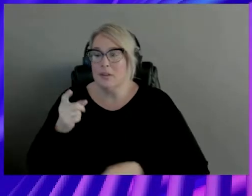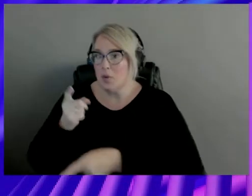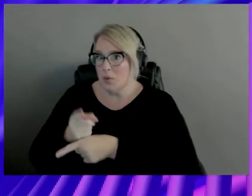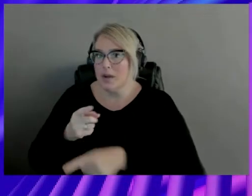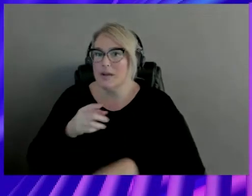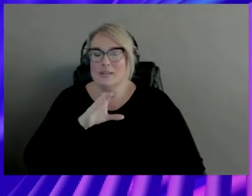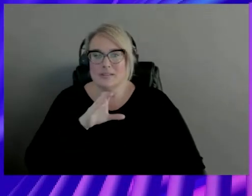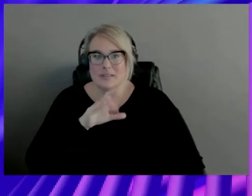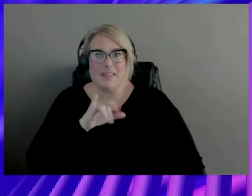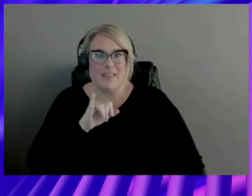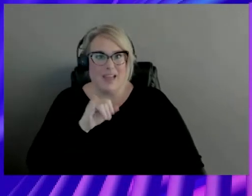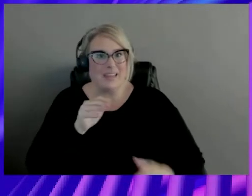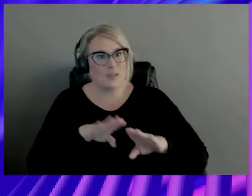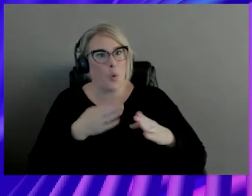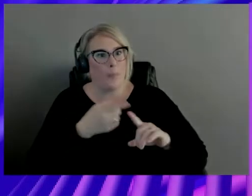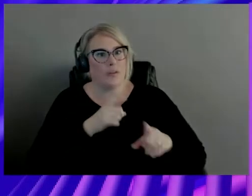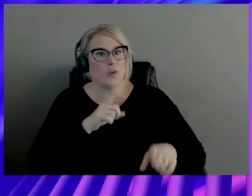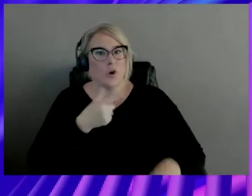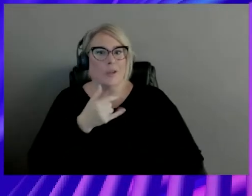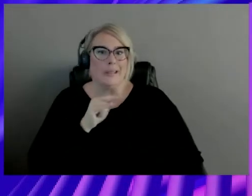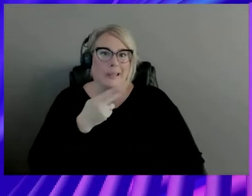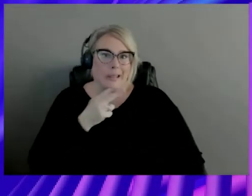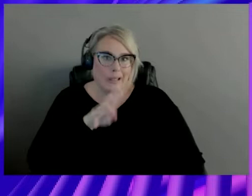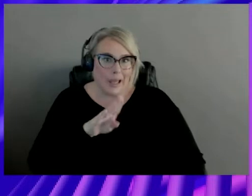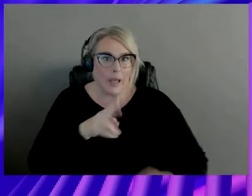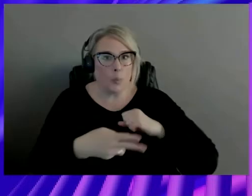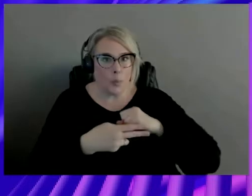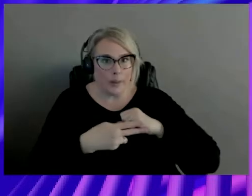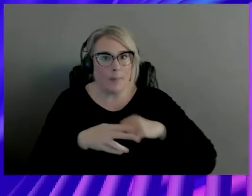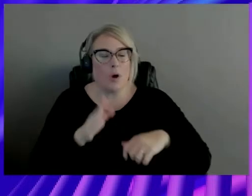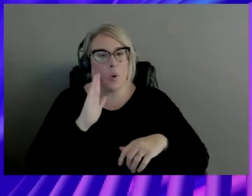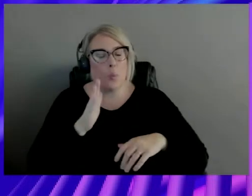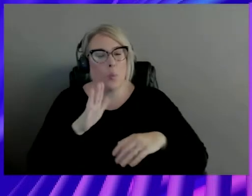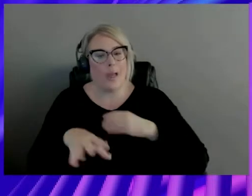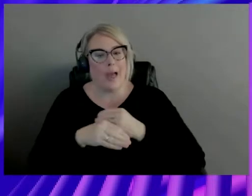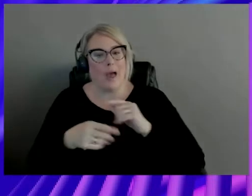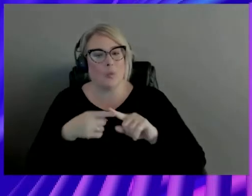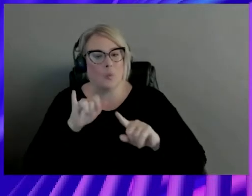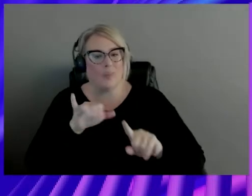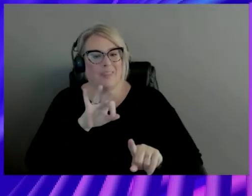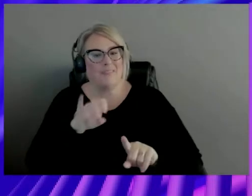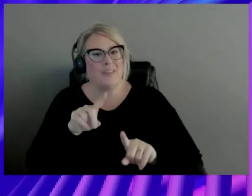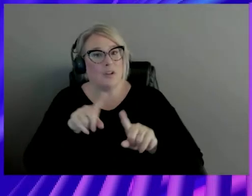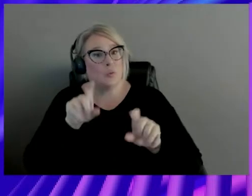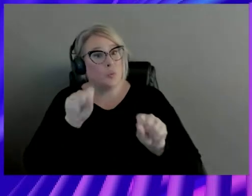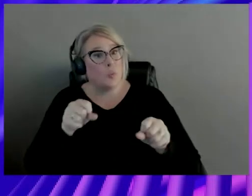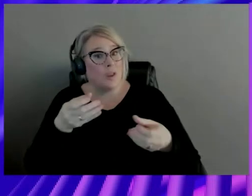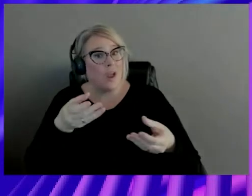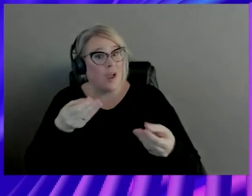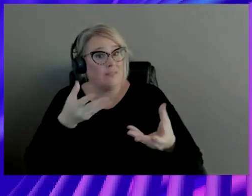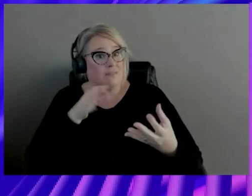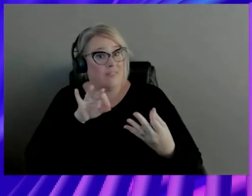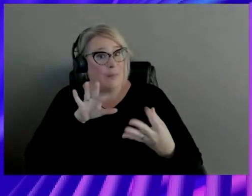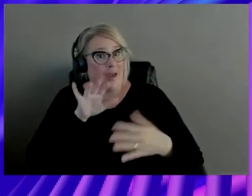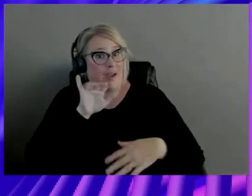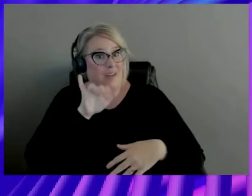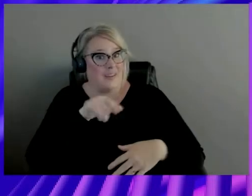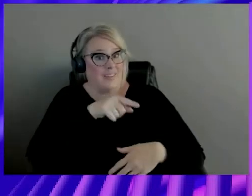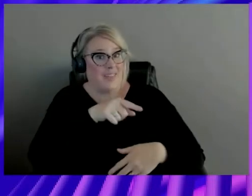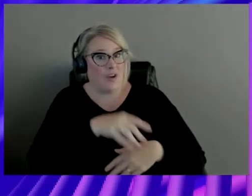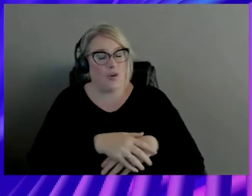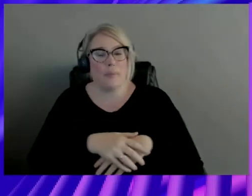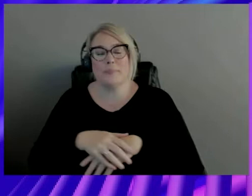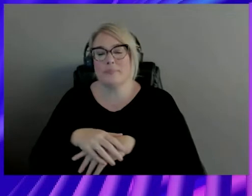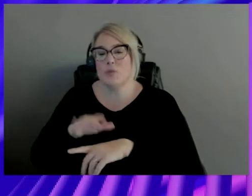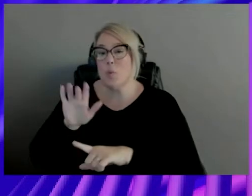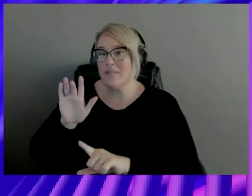So, there's a GitHub repo. We'll get that link added to the feed, but you can go and give us feedback there. So, if I click on this